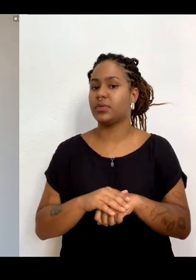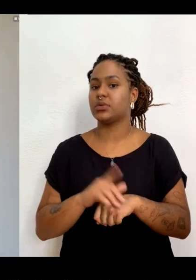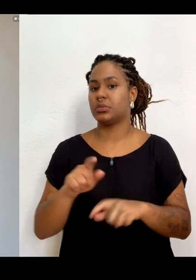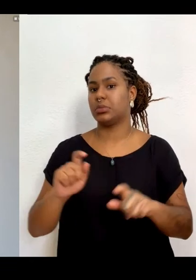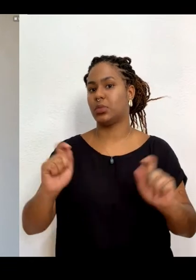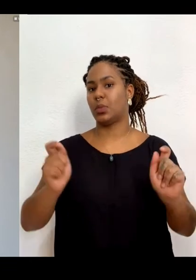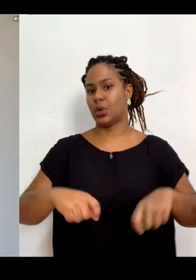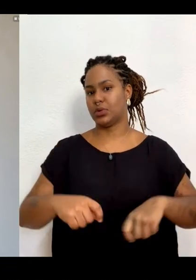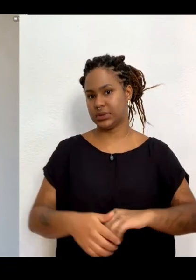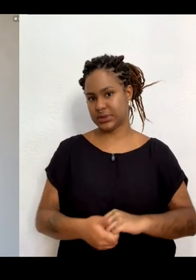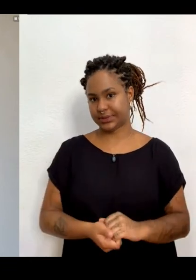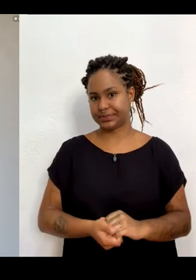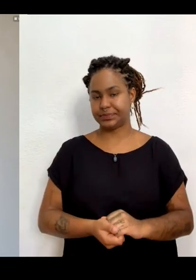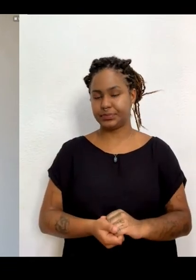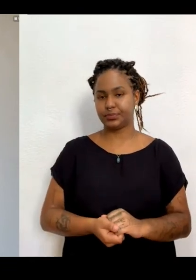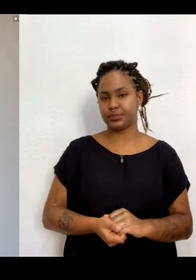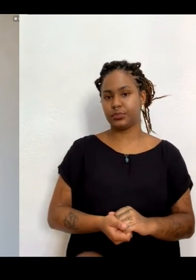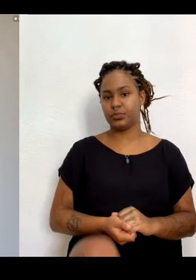that